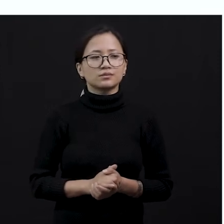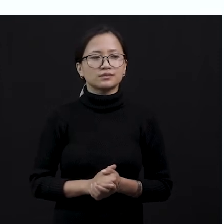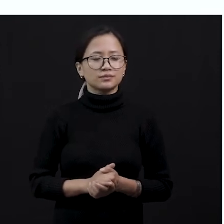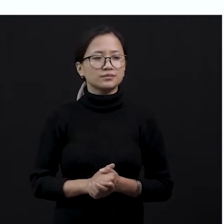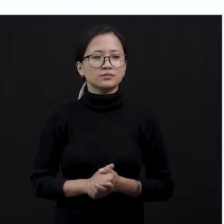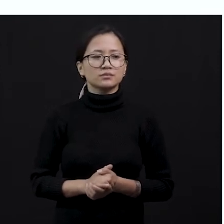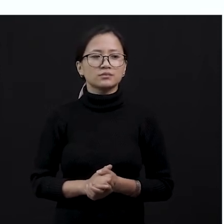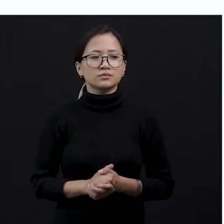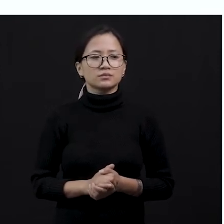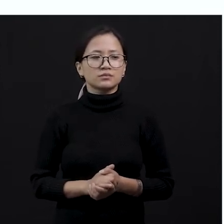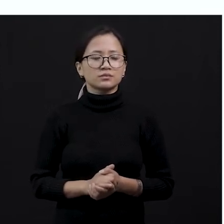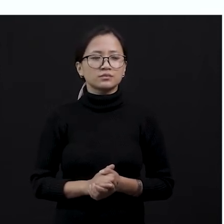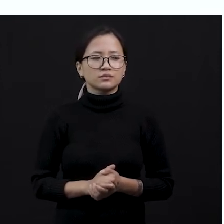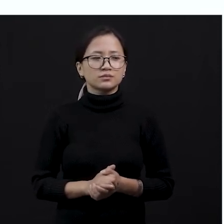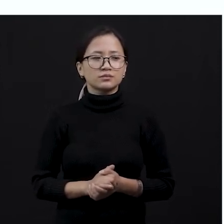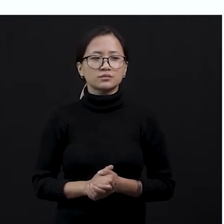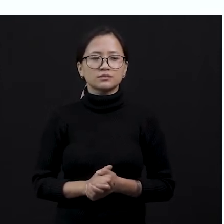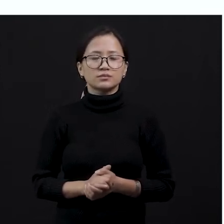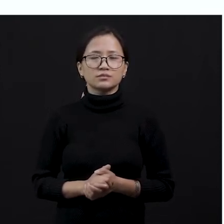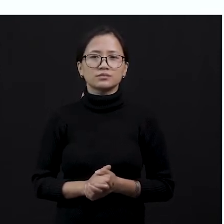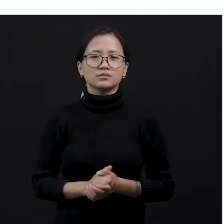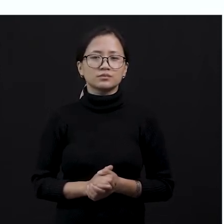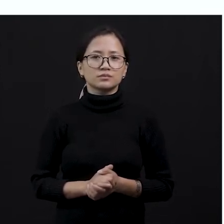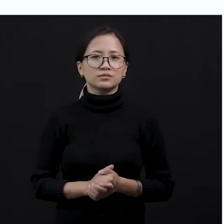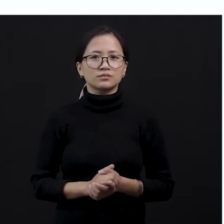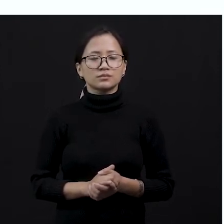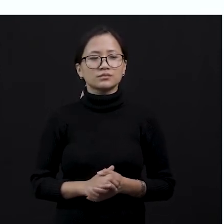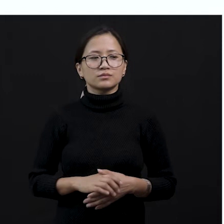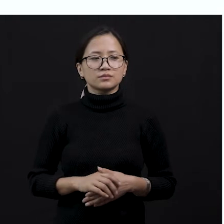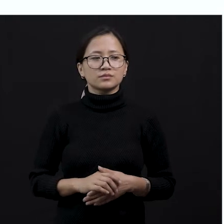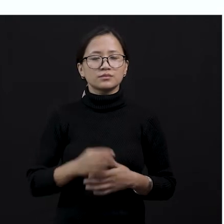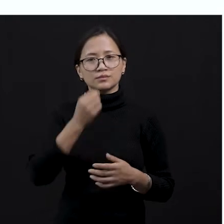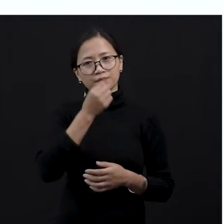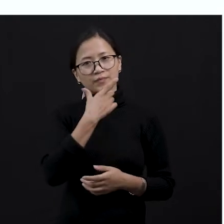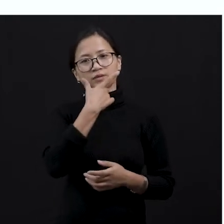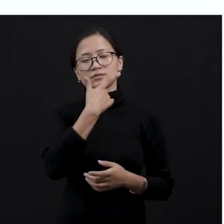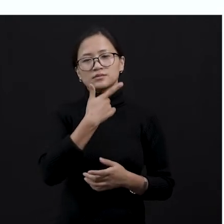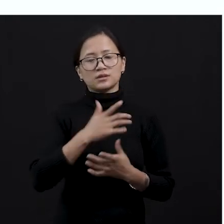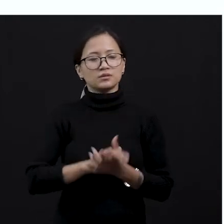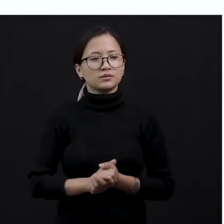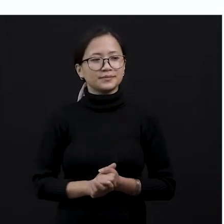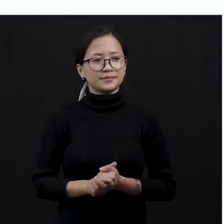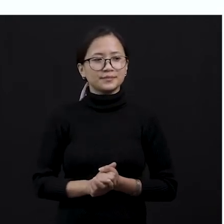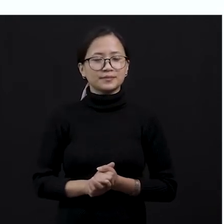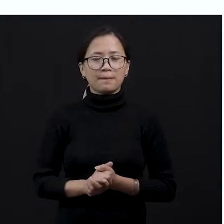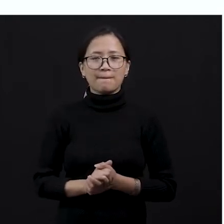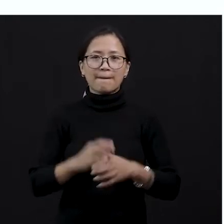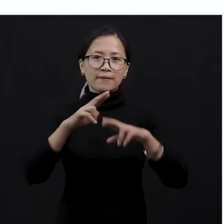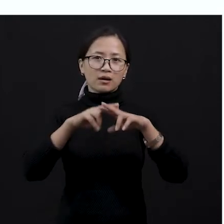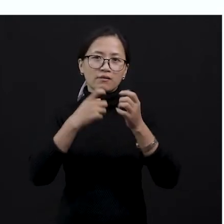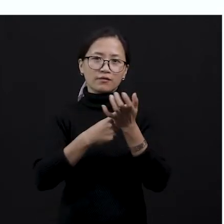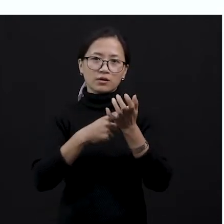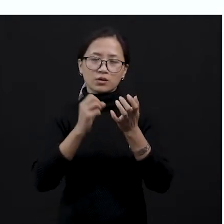right? Something that is very bright. So light is the opposite of dark. Okay, now smile. Smile, that